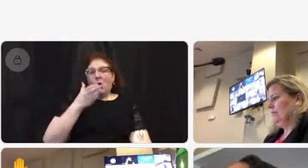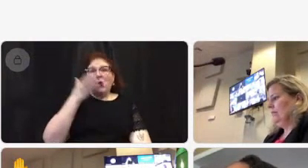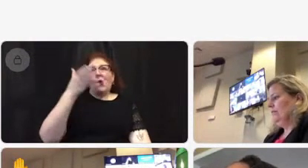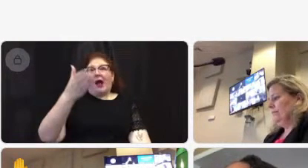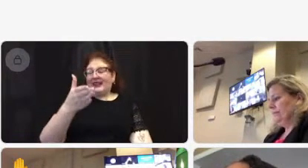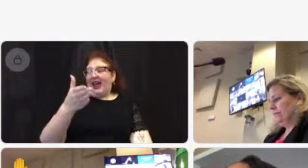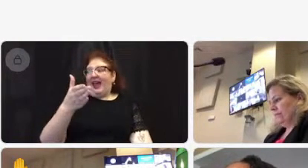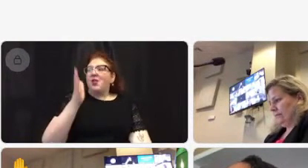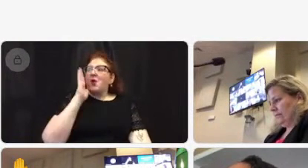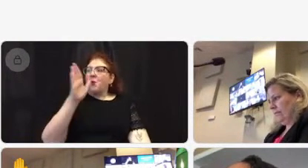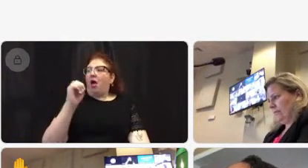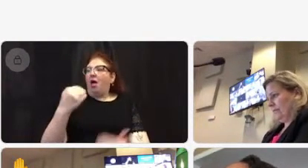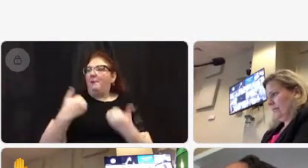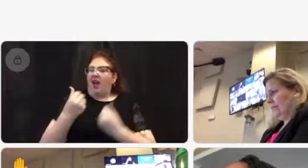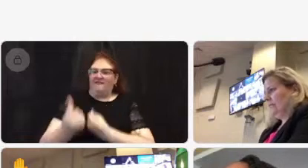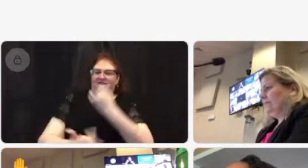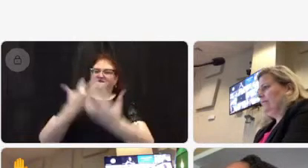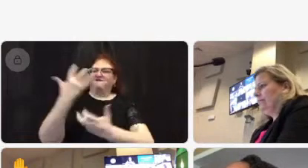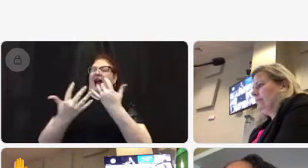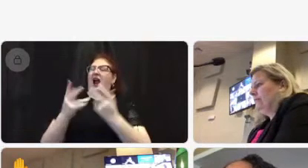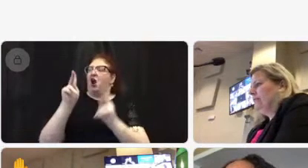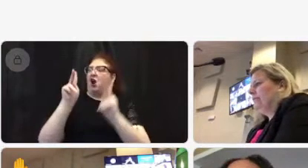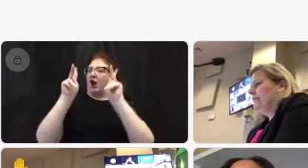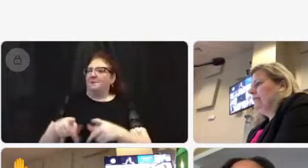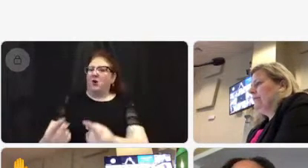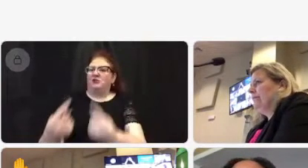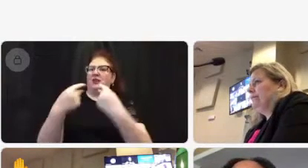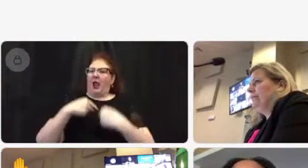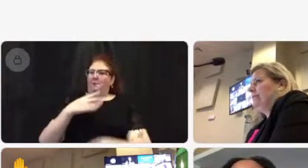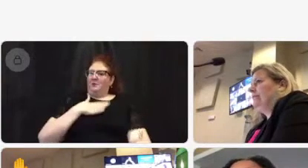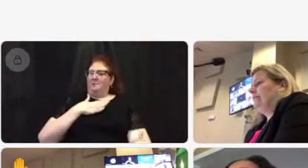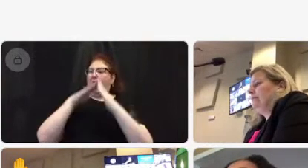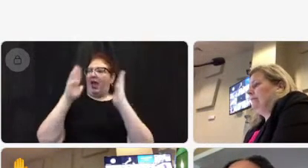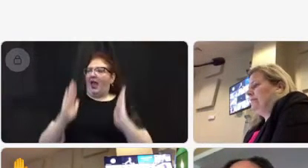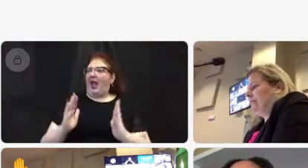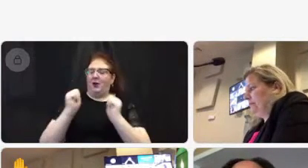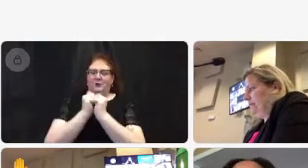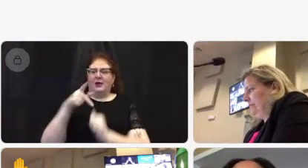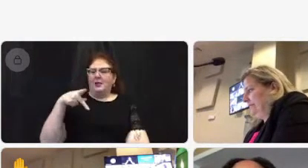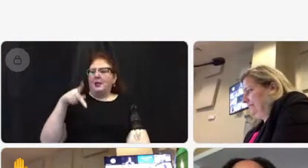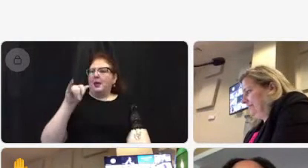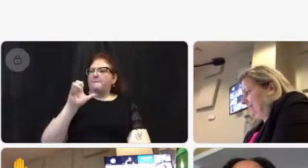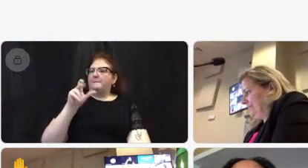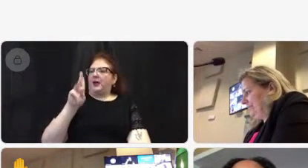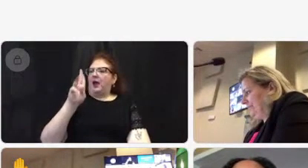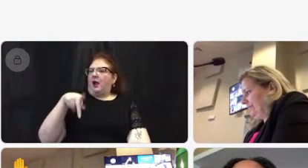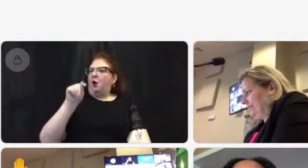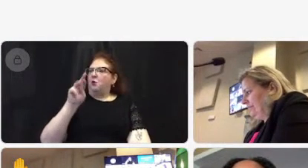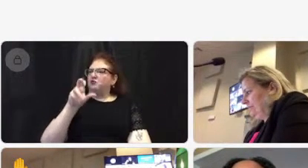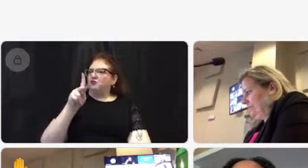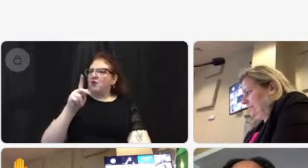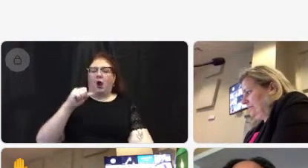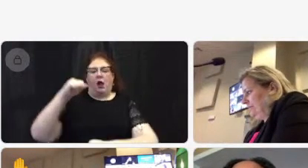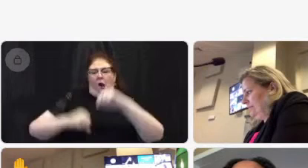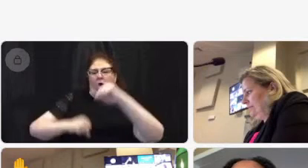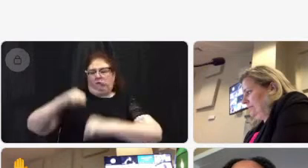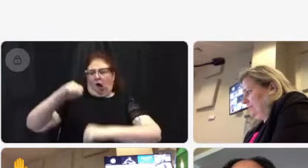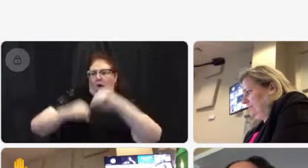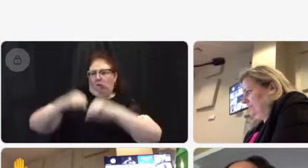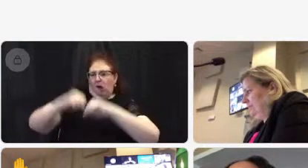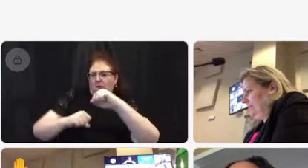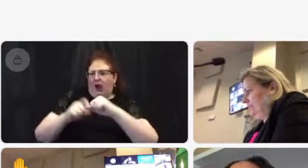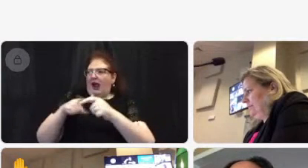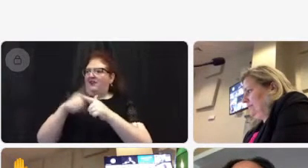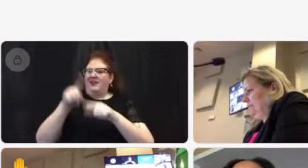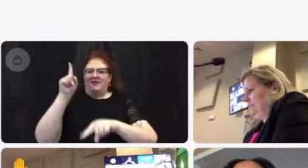house in a pickup truck with a wagon on the back and they can't hook it up to the fire hydrant a block away, and